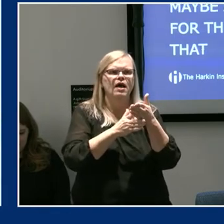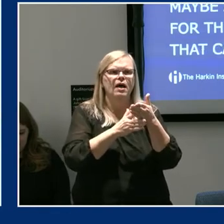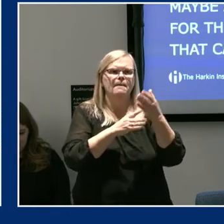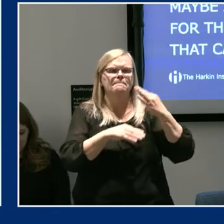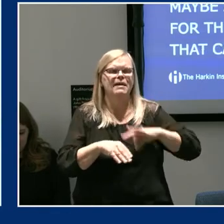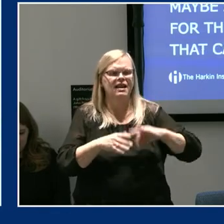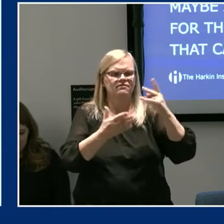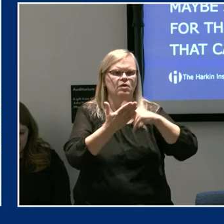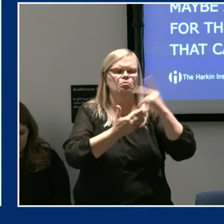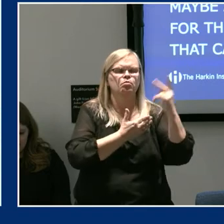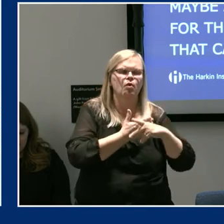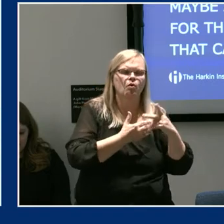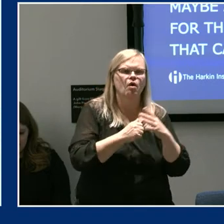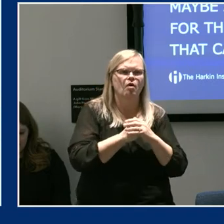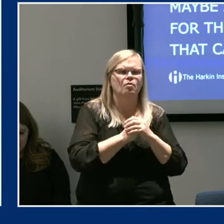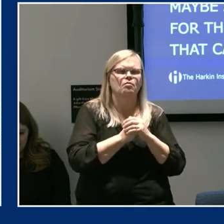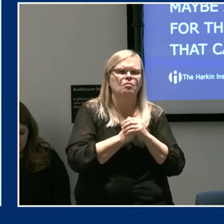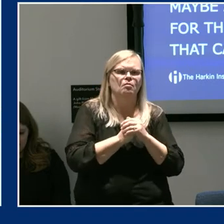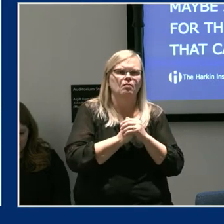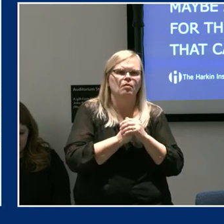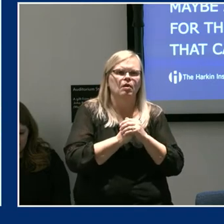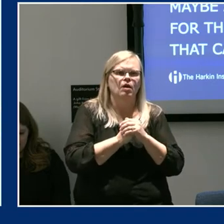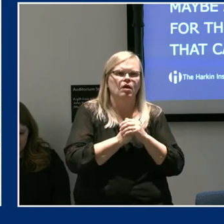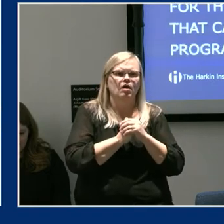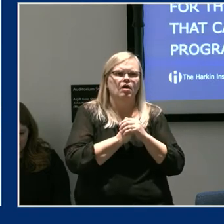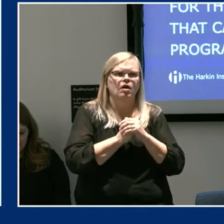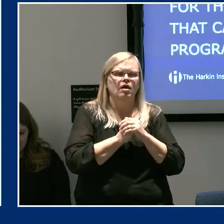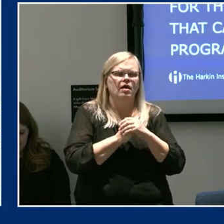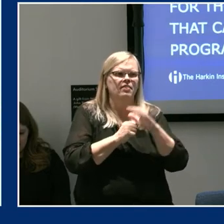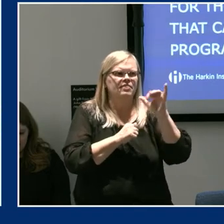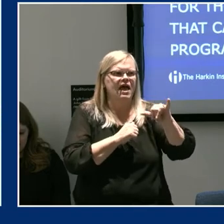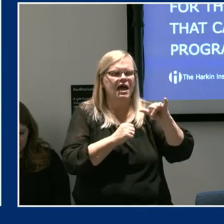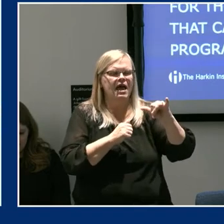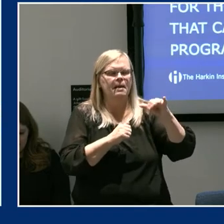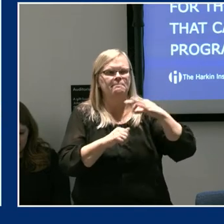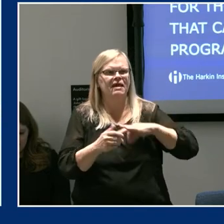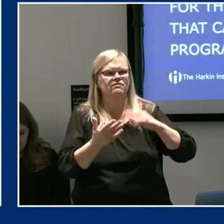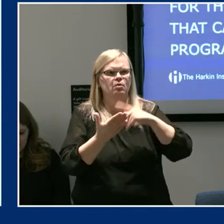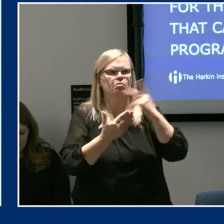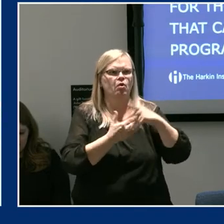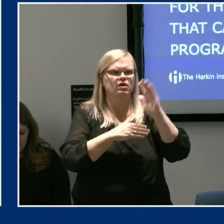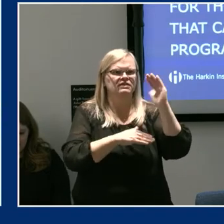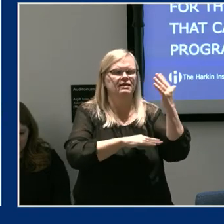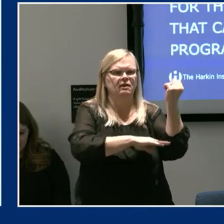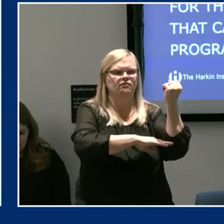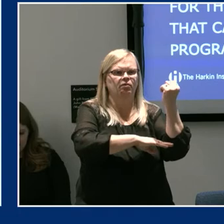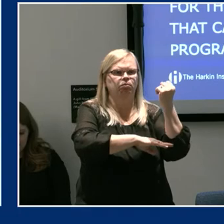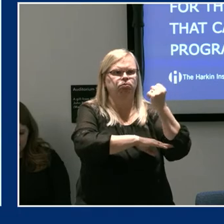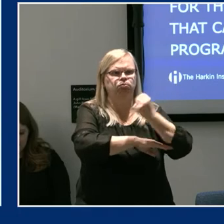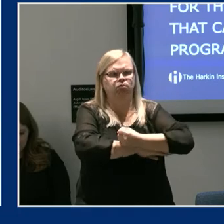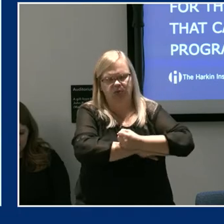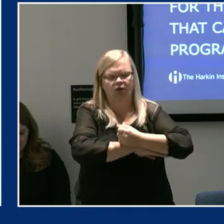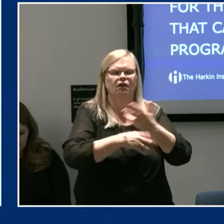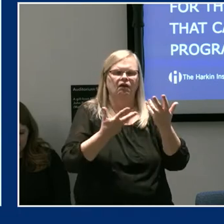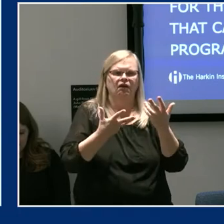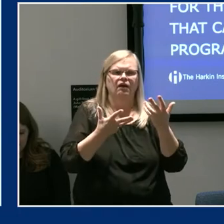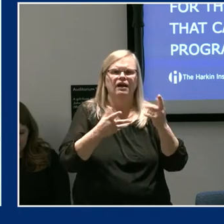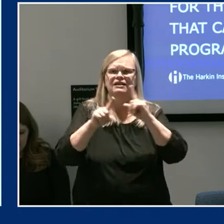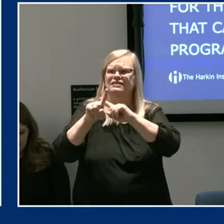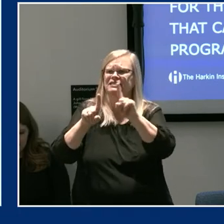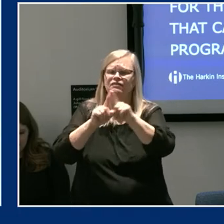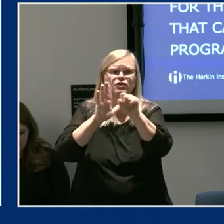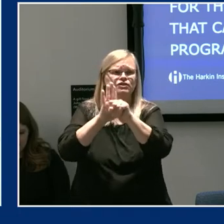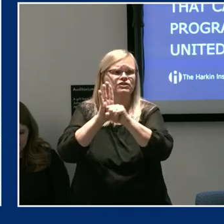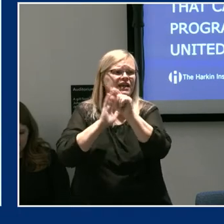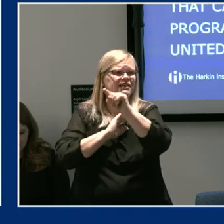has sort of fallen apart in the United States. And there are different ideas, different states out